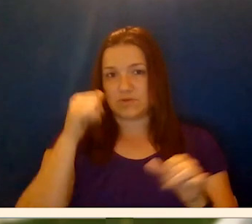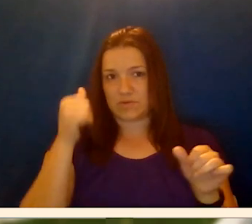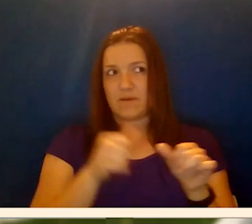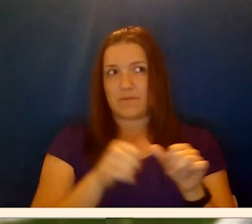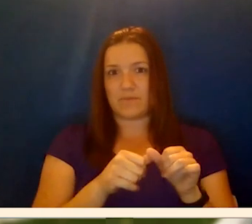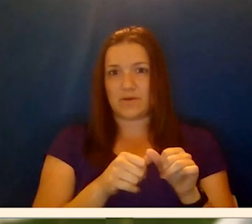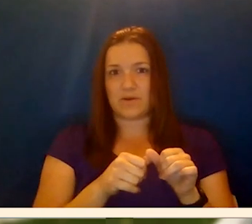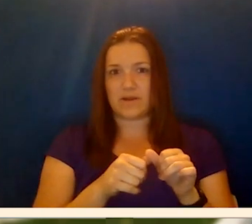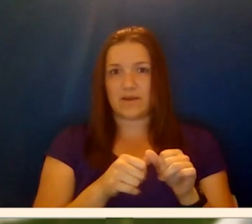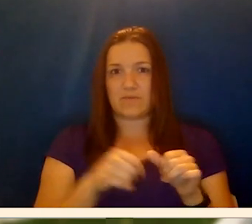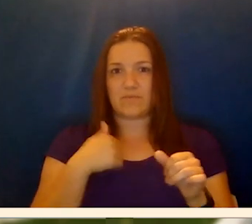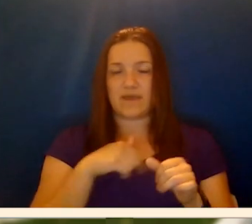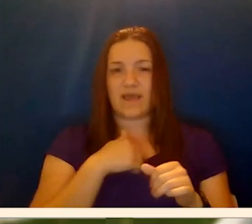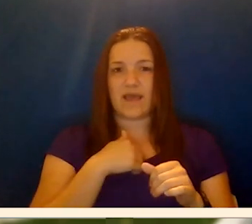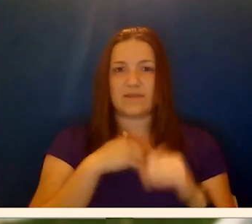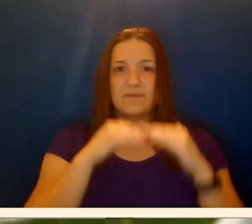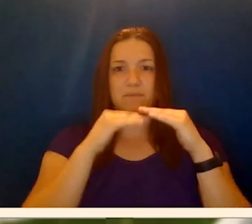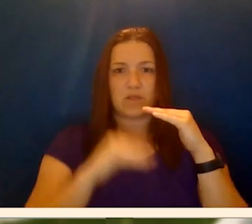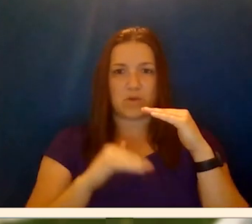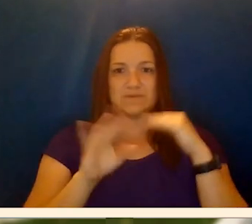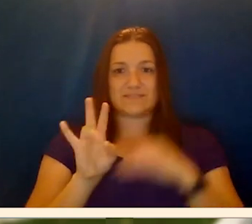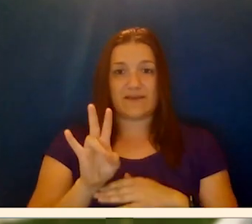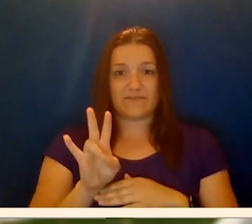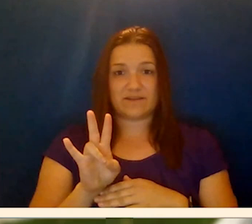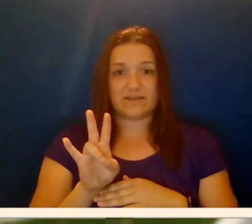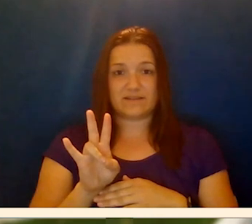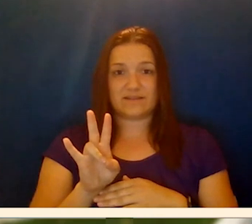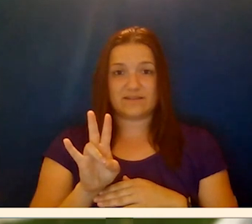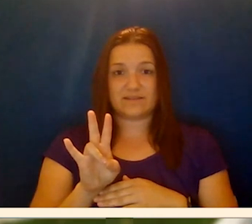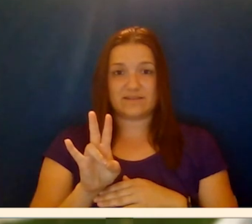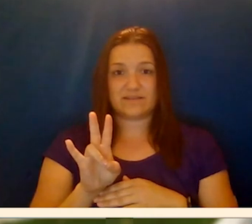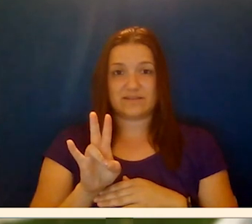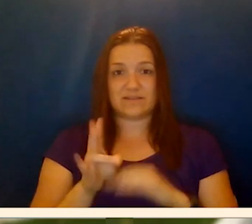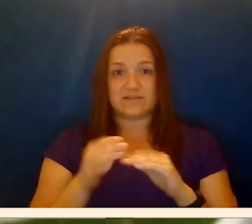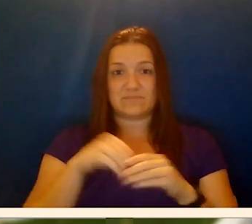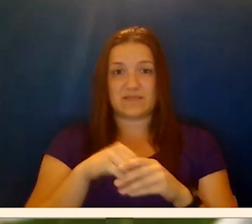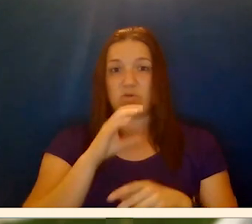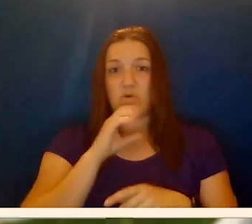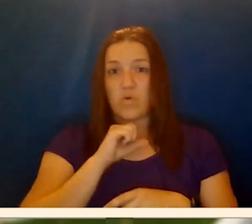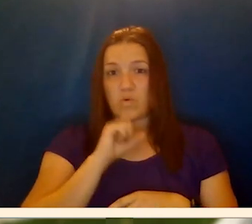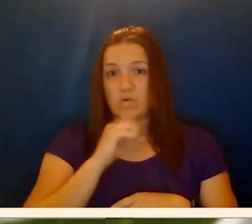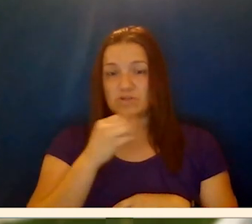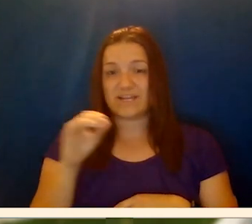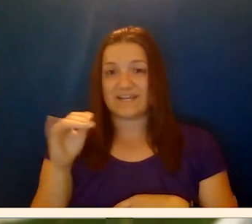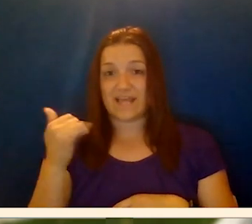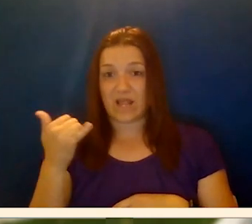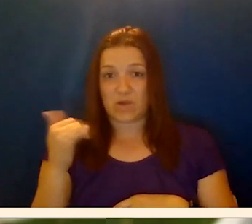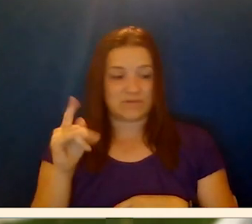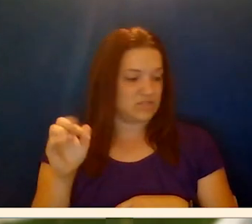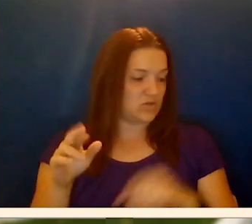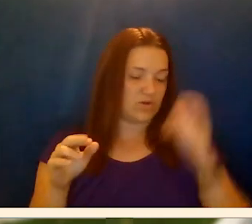you remember, that we had to fall below 7 to finally move into the orange and the yellow